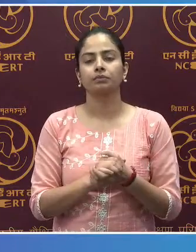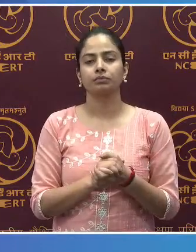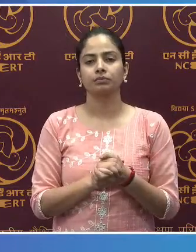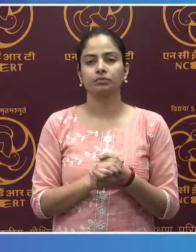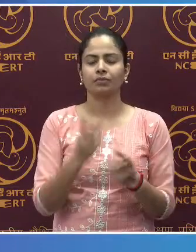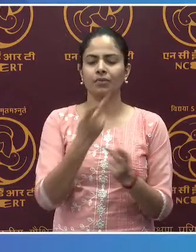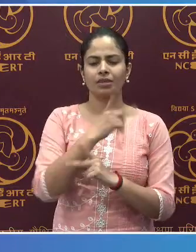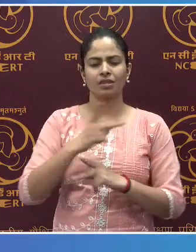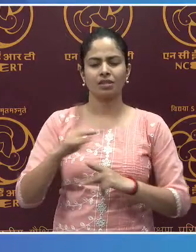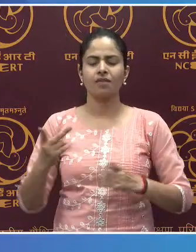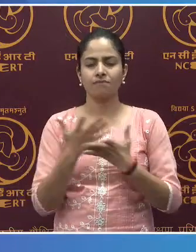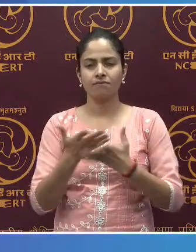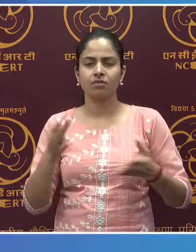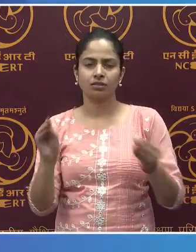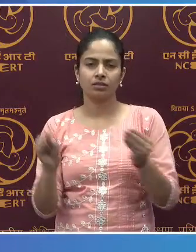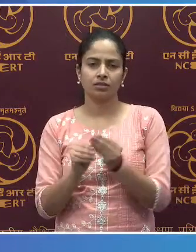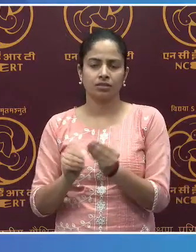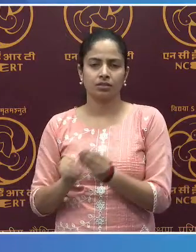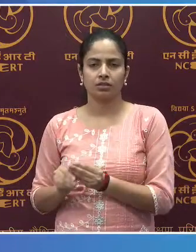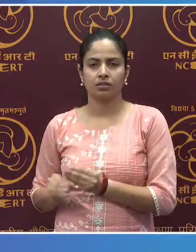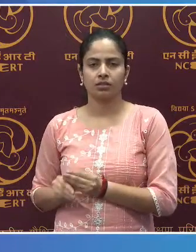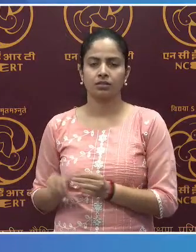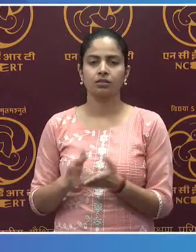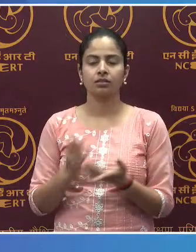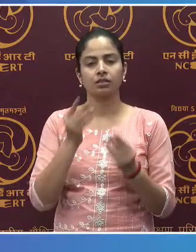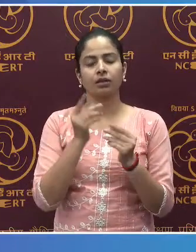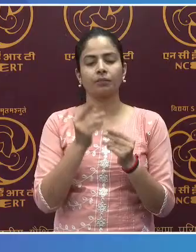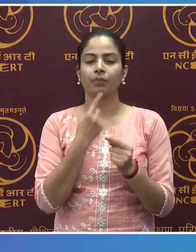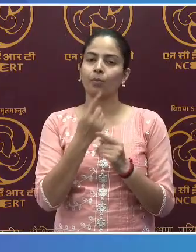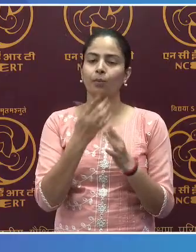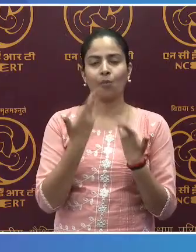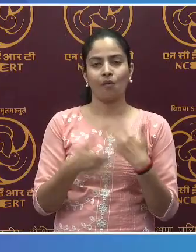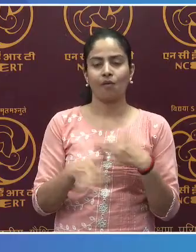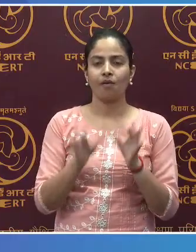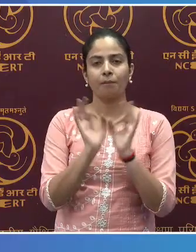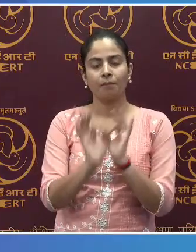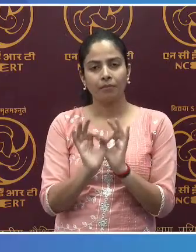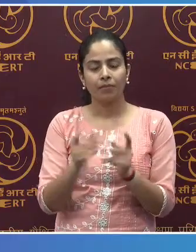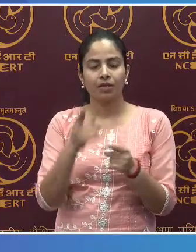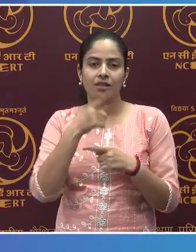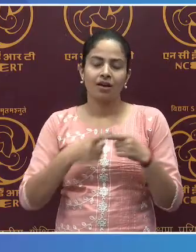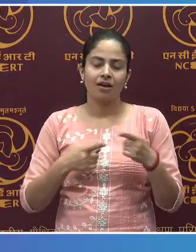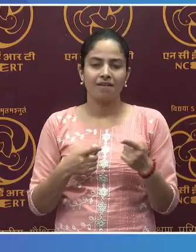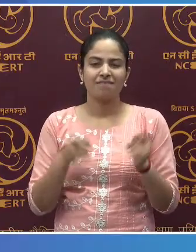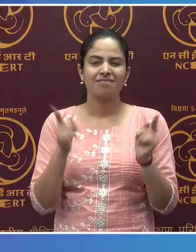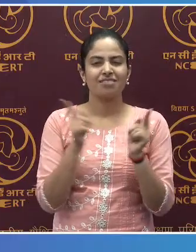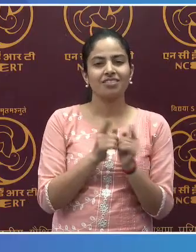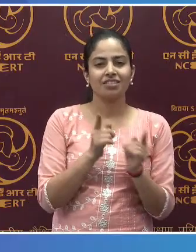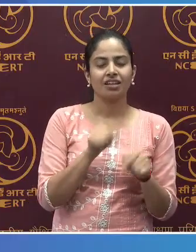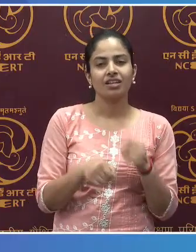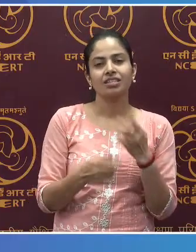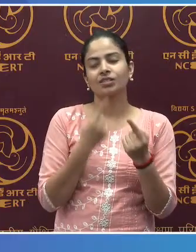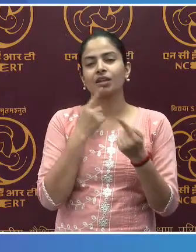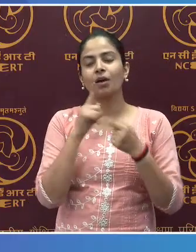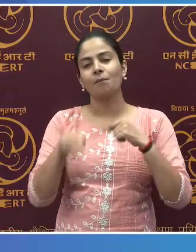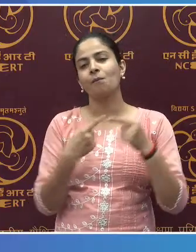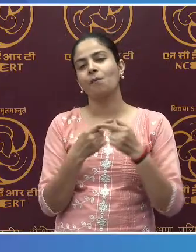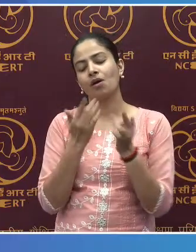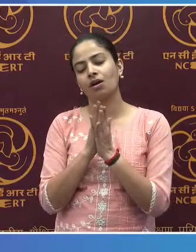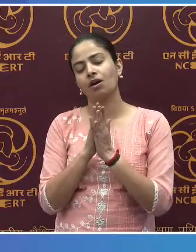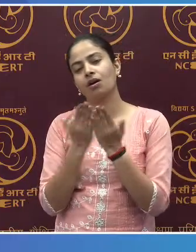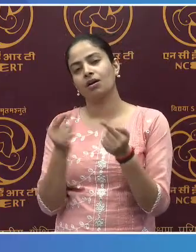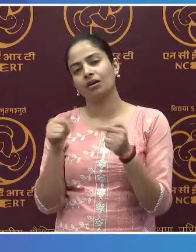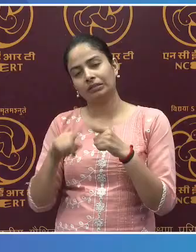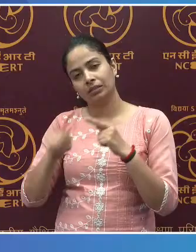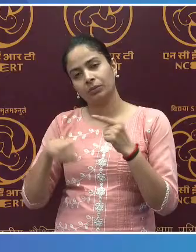there's so many things actually, sir, that we can explore, and you correctly said in the beginning that half an hour is extremely less to talk about the unique features of the